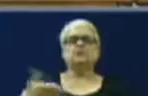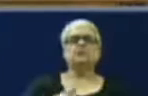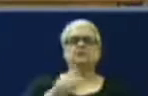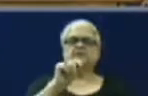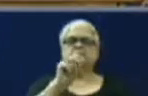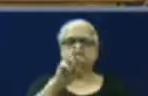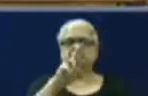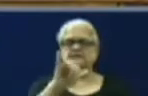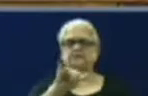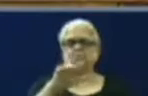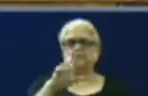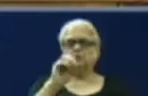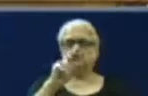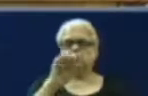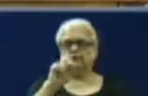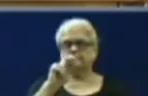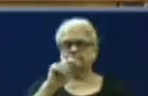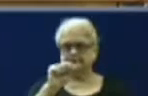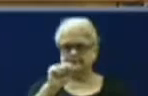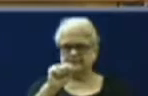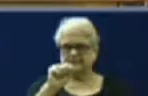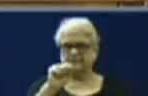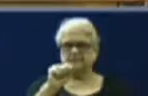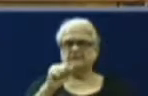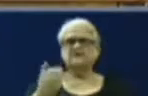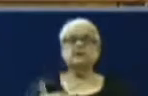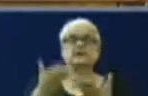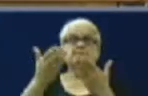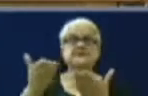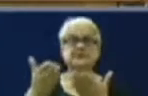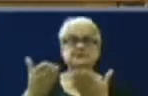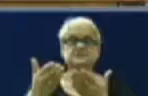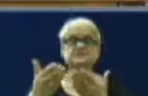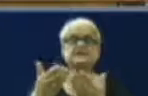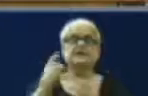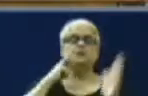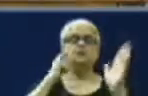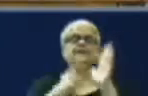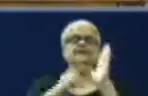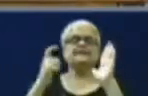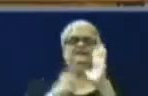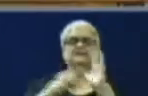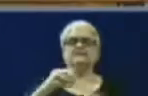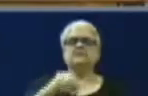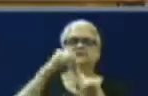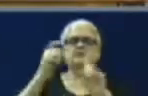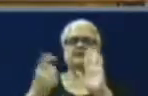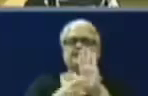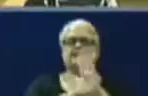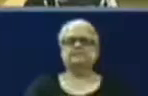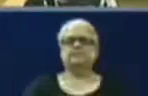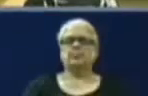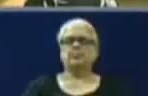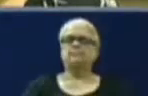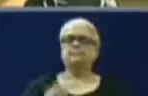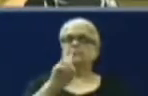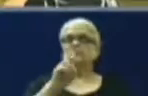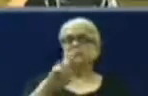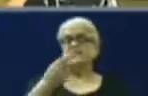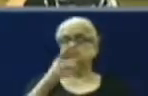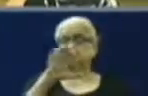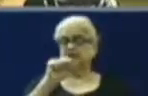you, Ms. Robinson. Thank you. Dr. Hargens, Board Chair David Jones Jr., and members of the Jefferson County Board